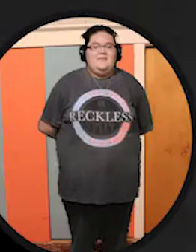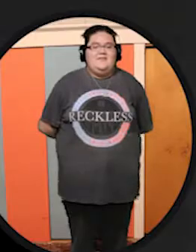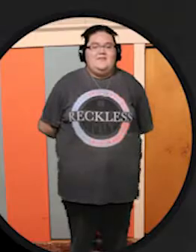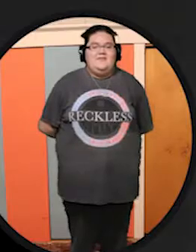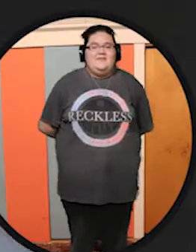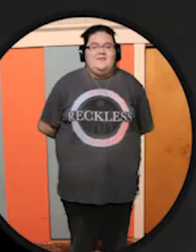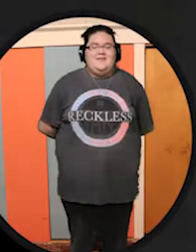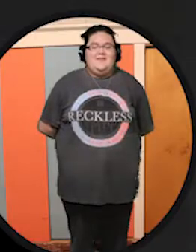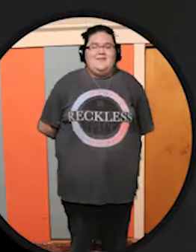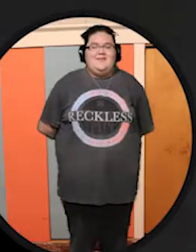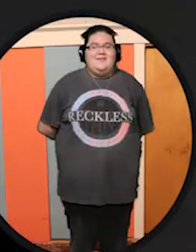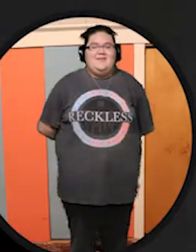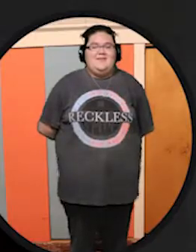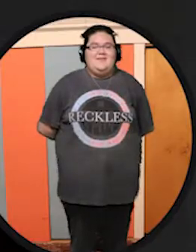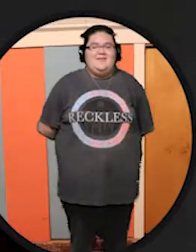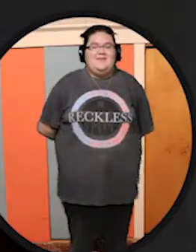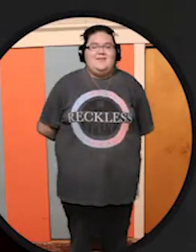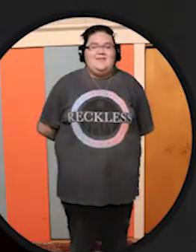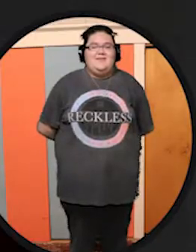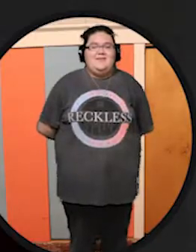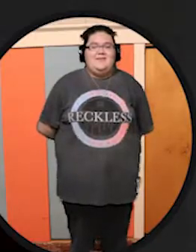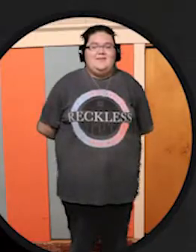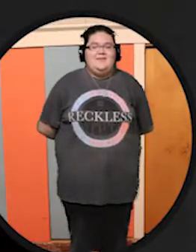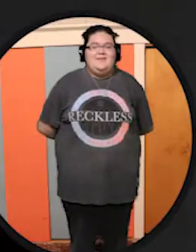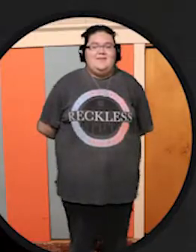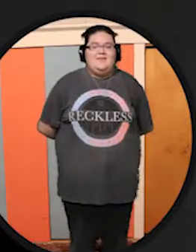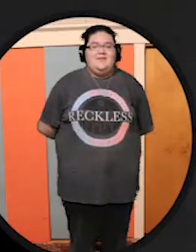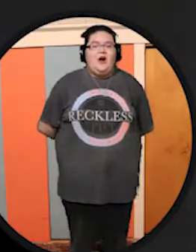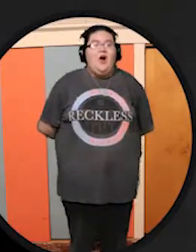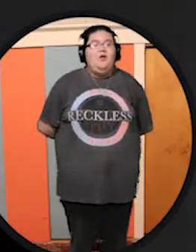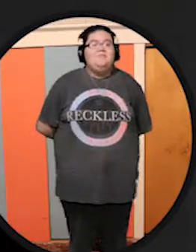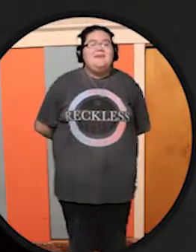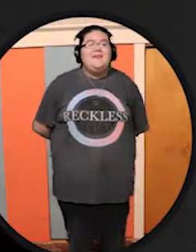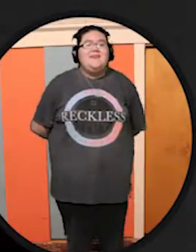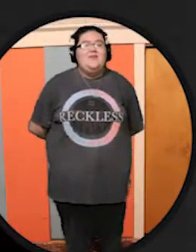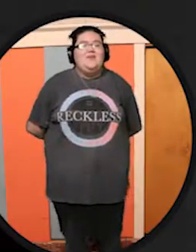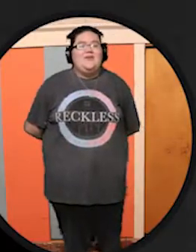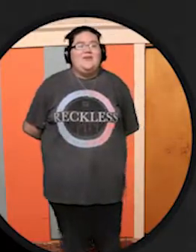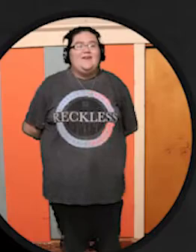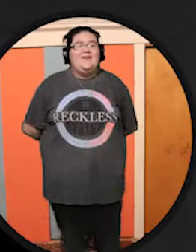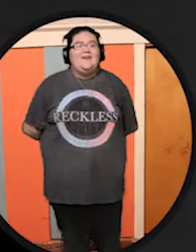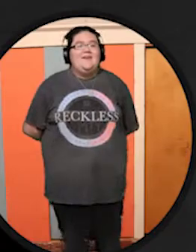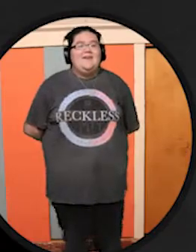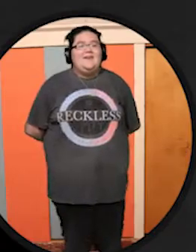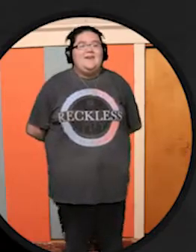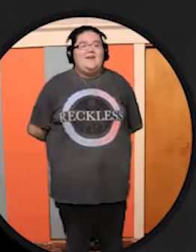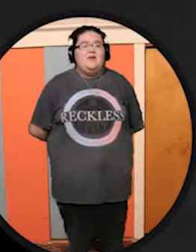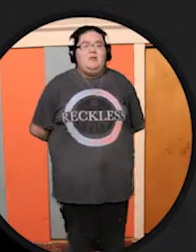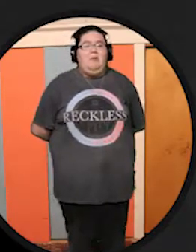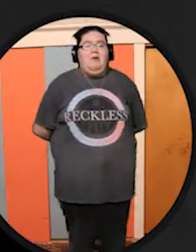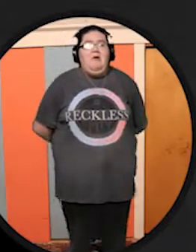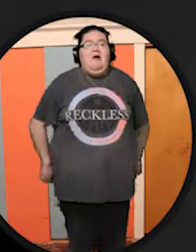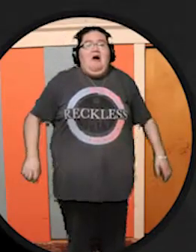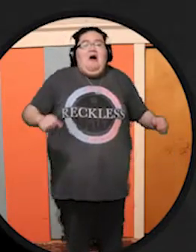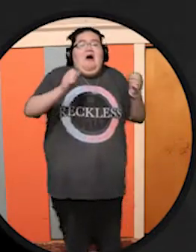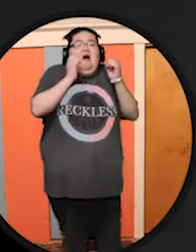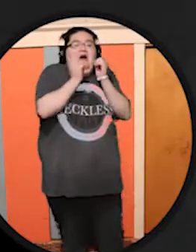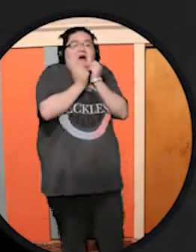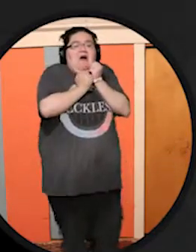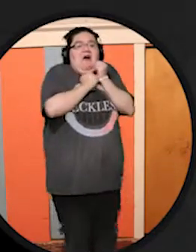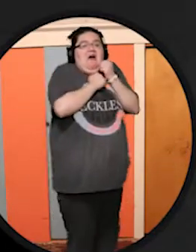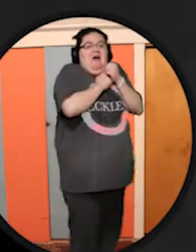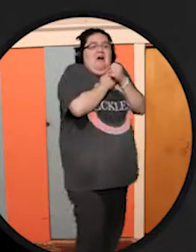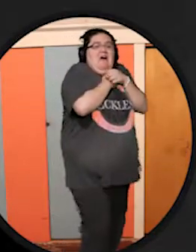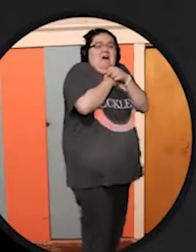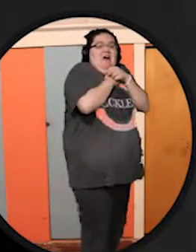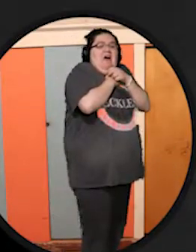A skateboarder and a driver both recorded the same meteor flying over Norway. Oh, meteor! Oh. This is called a robber fly, and it pretty much just